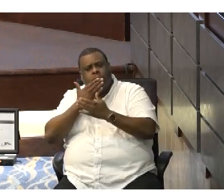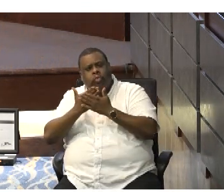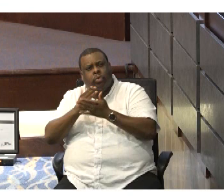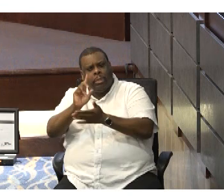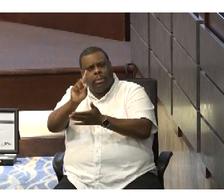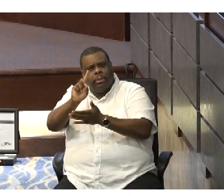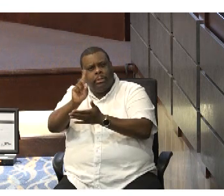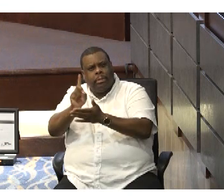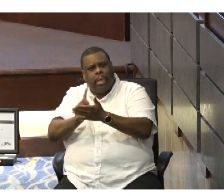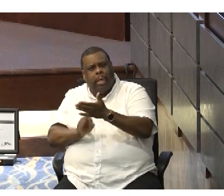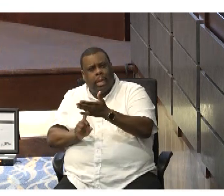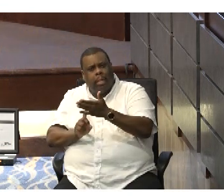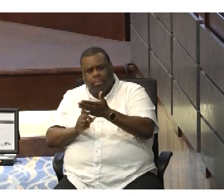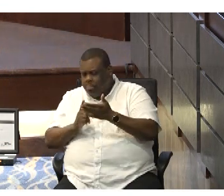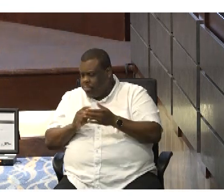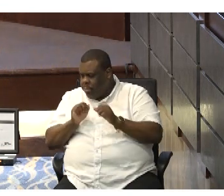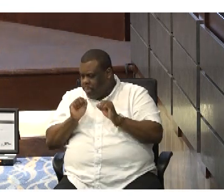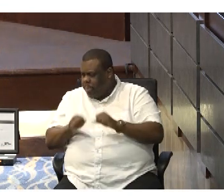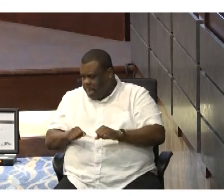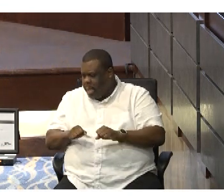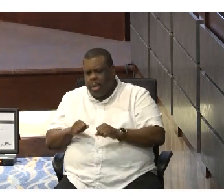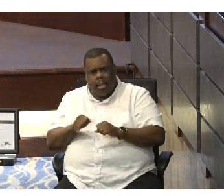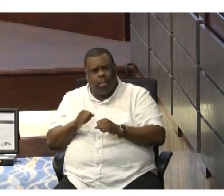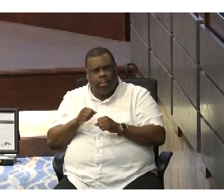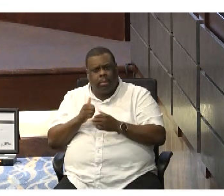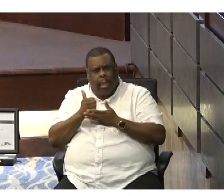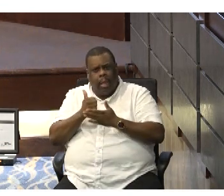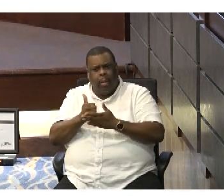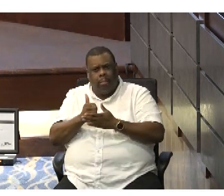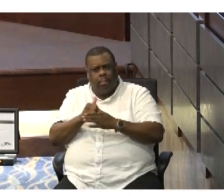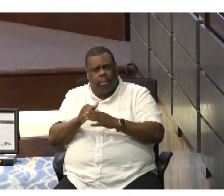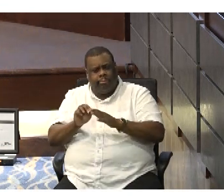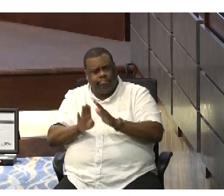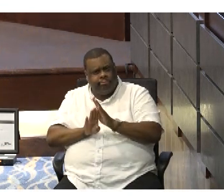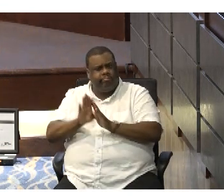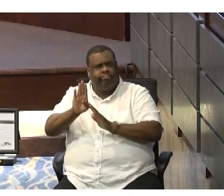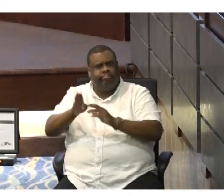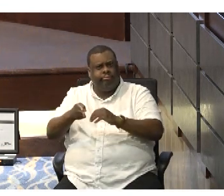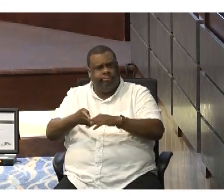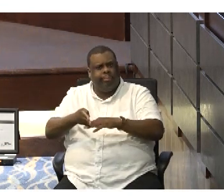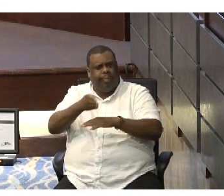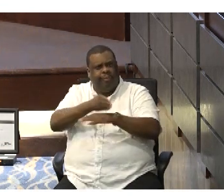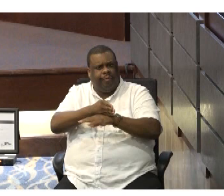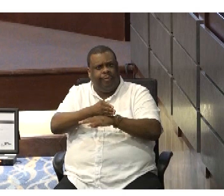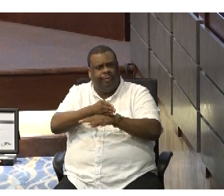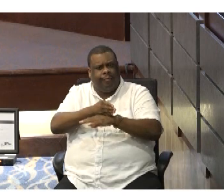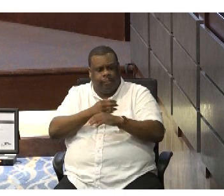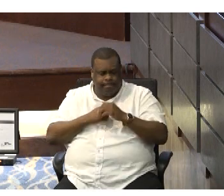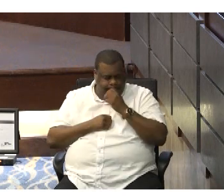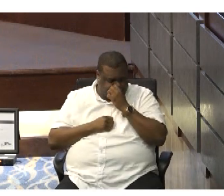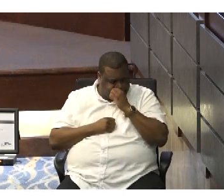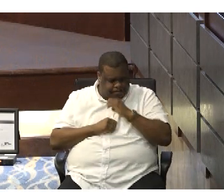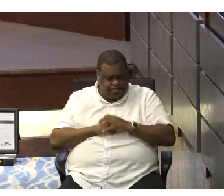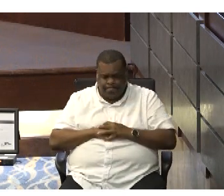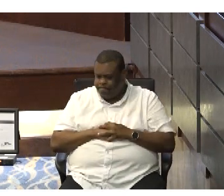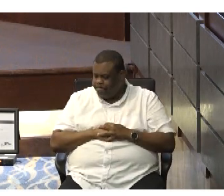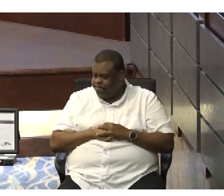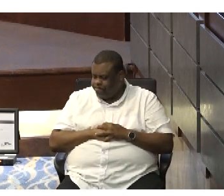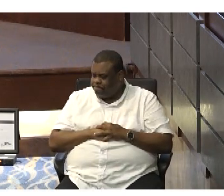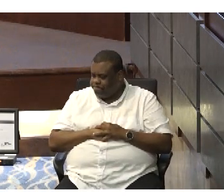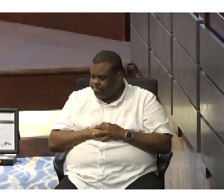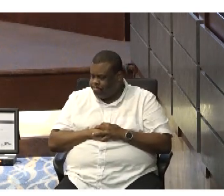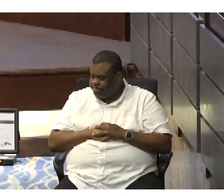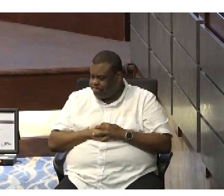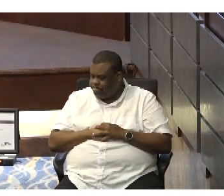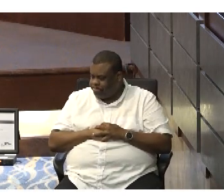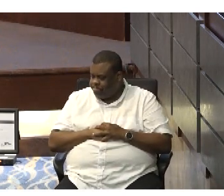is that it's going to greatly speed up our design review and approval process because everybody will be doing it the same way. We want to minimize